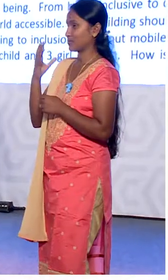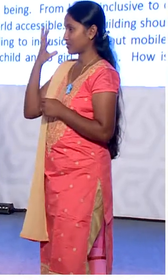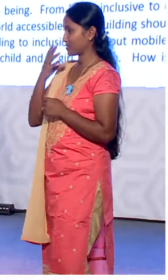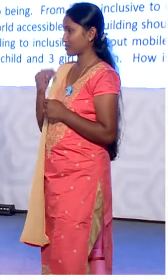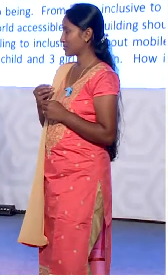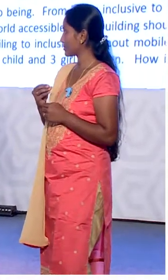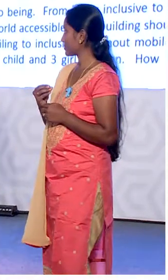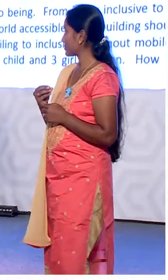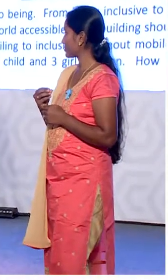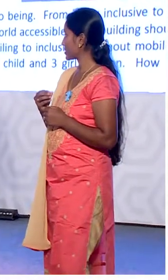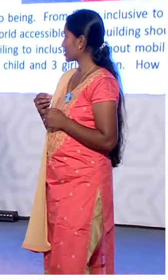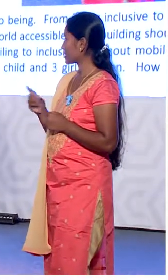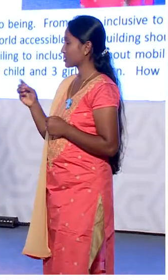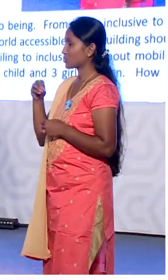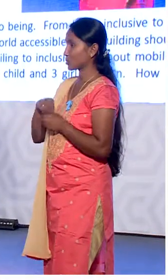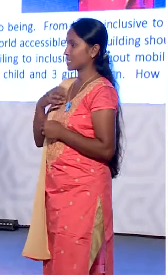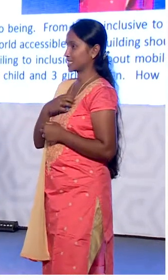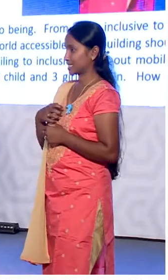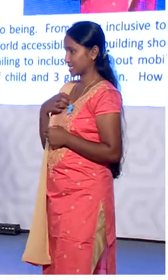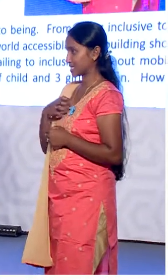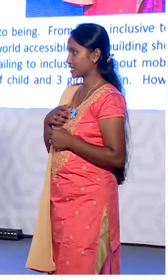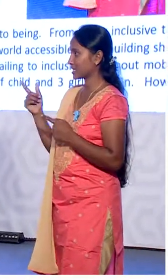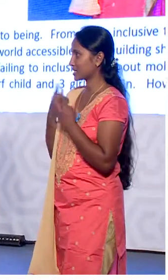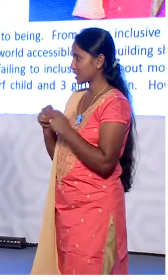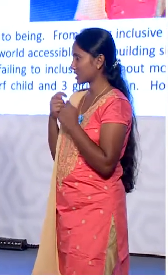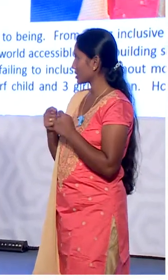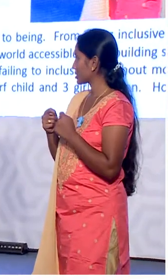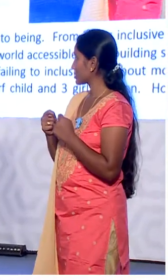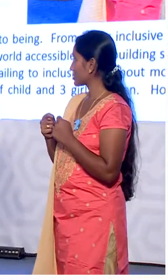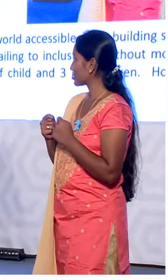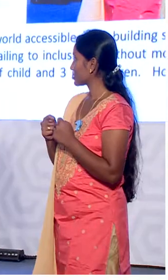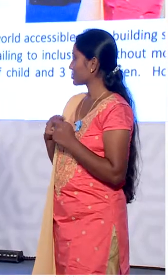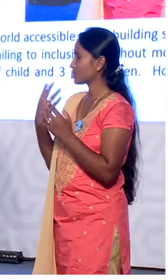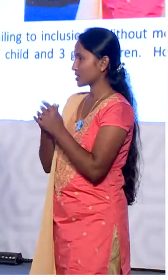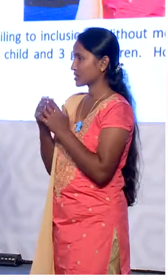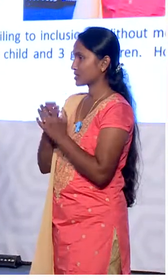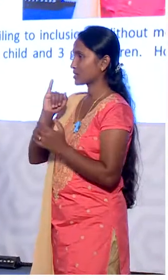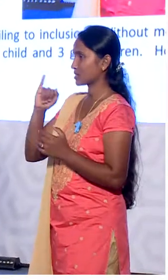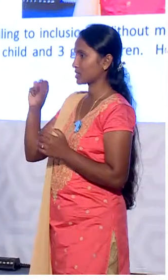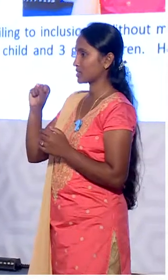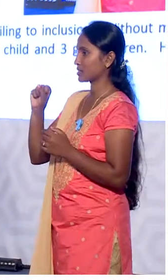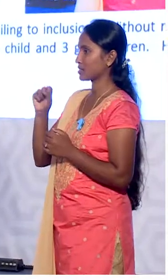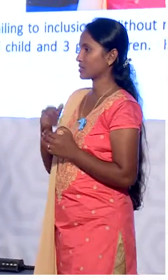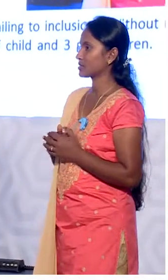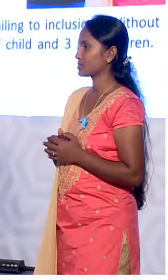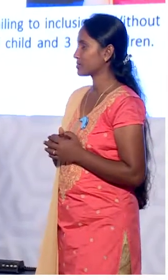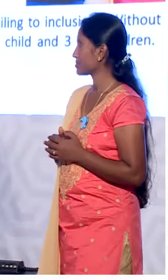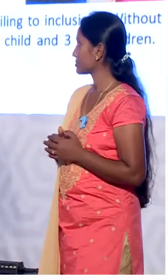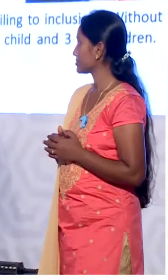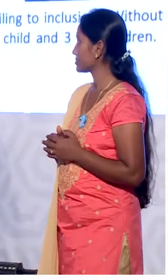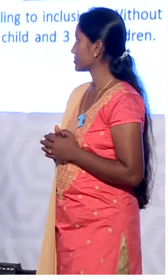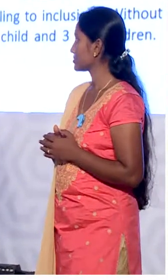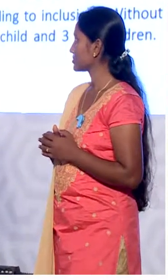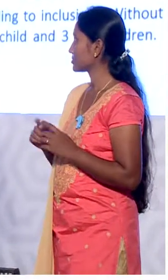this one. I'm so jealous, and I'm trying to ask now a visa for inclusion summits to go to Ethiopia. But